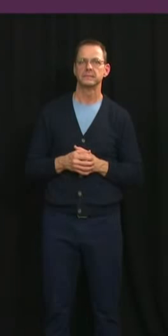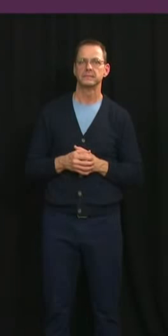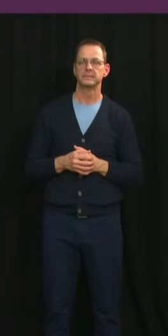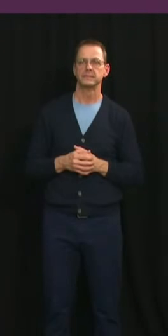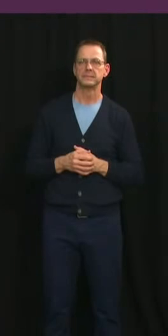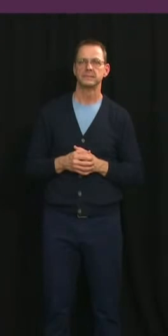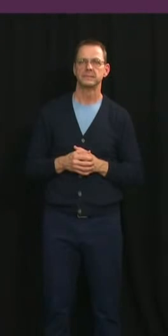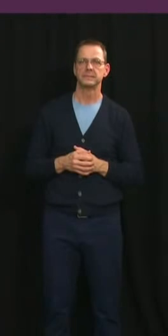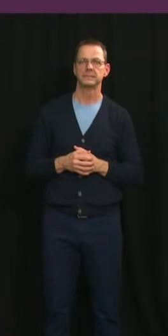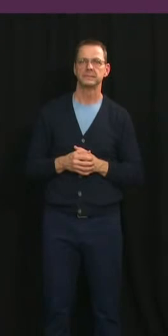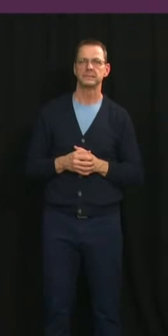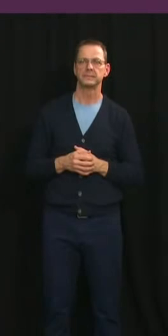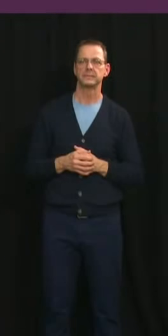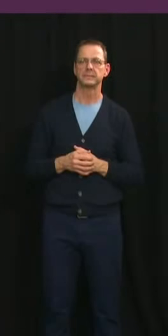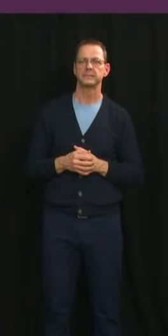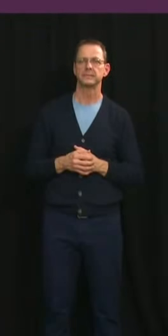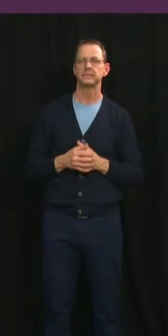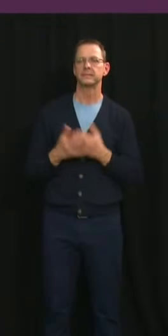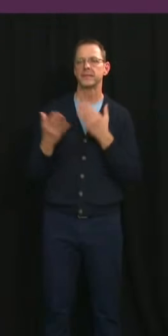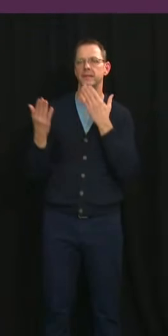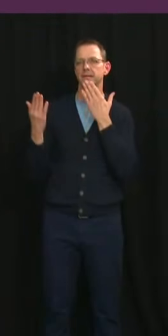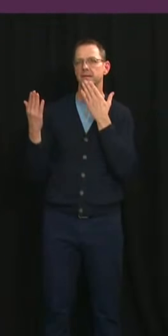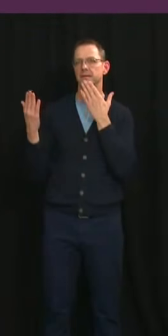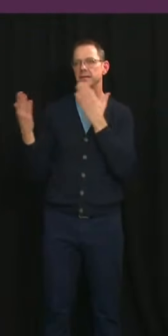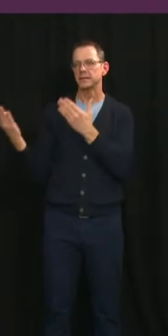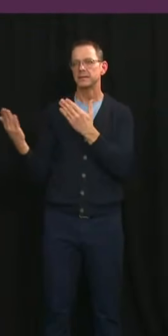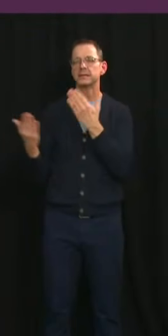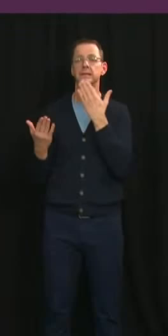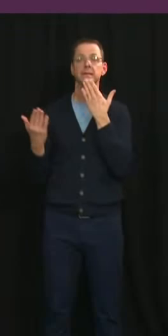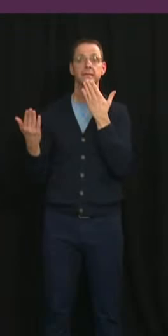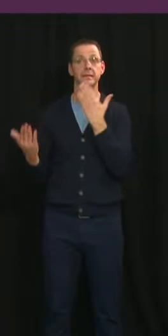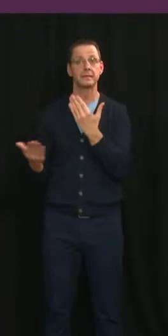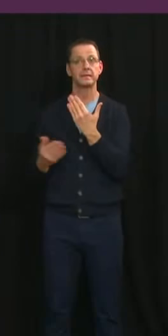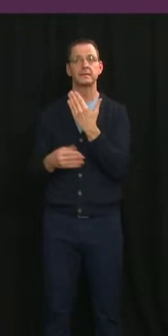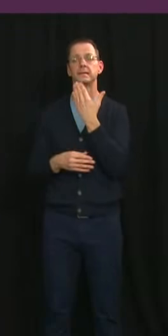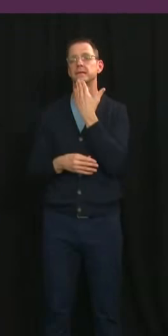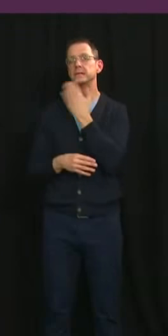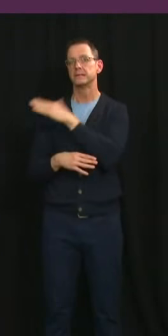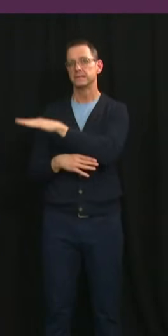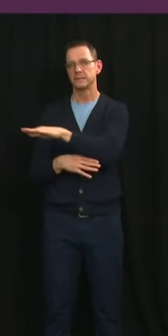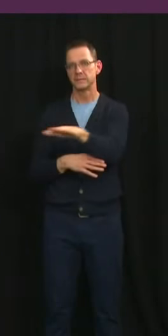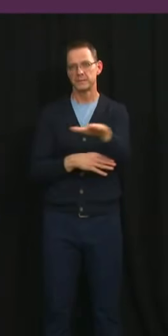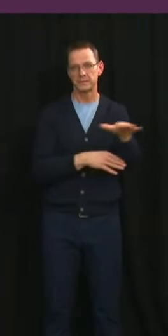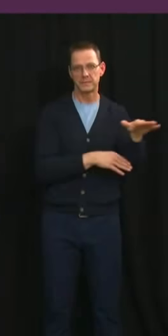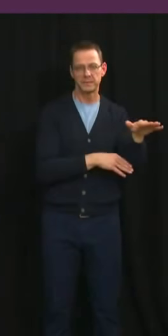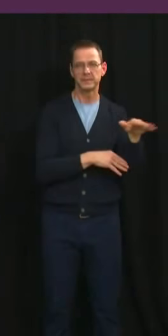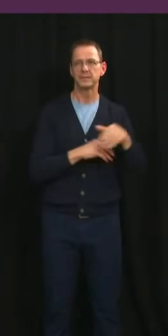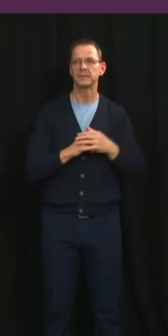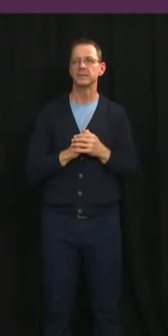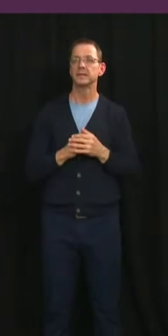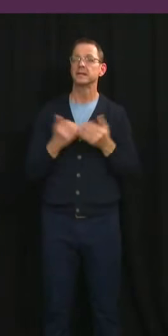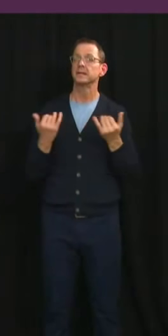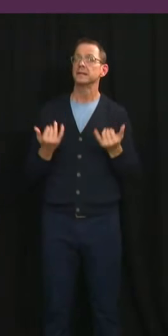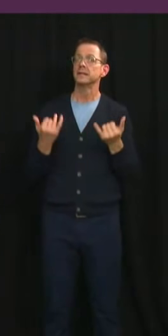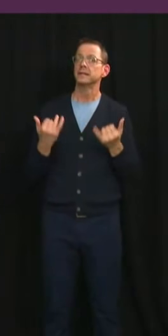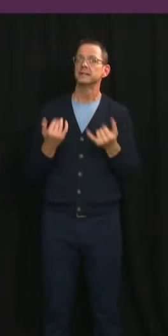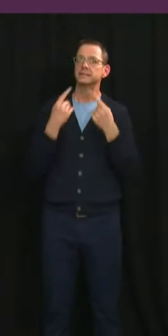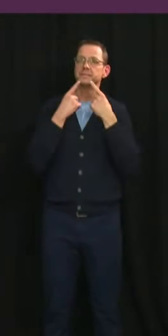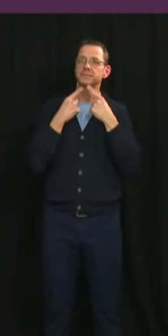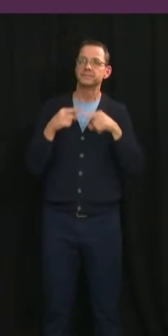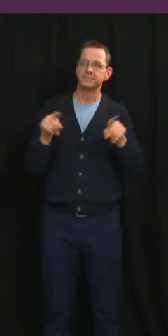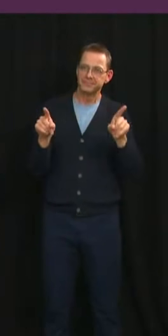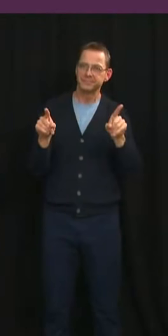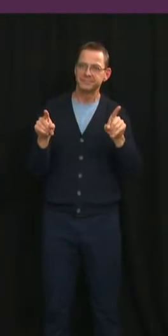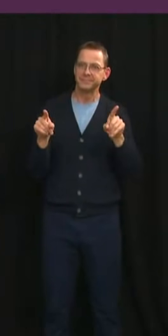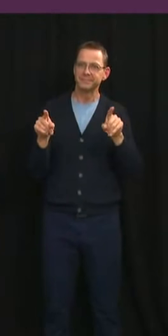Well, thank you, Premier, and good afternoon, everyone. I know that today's announcement that we are moving back to step one